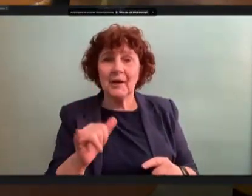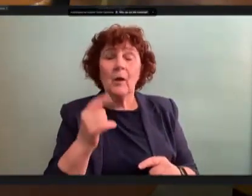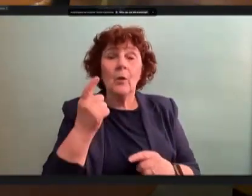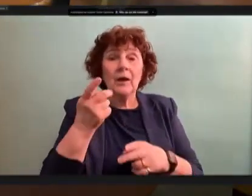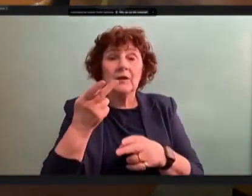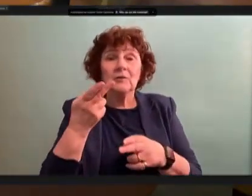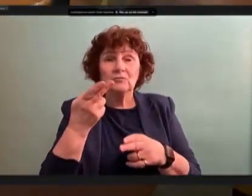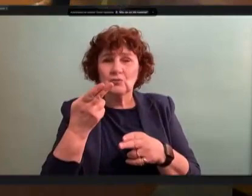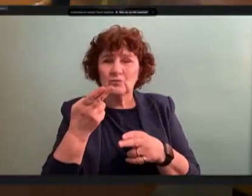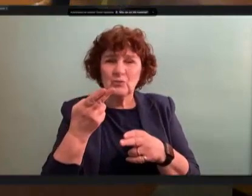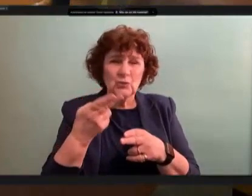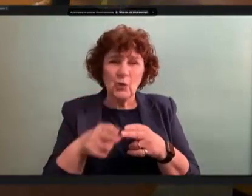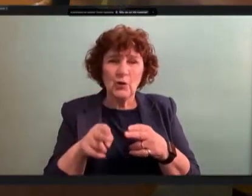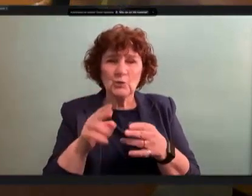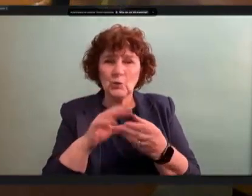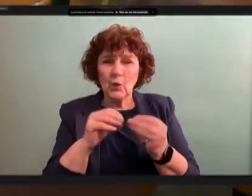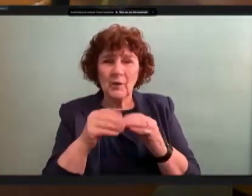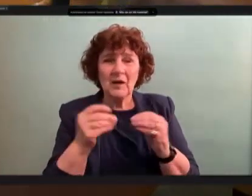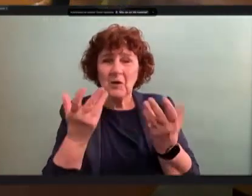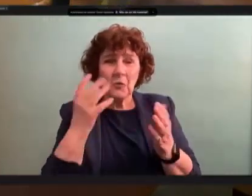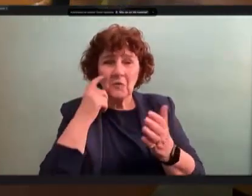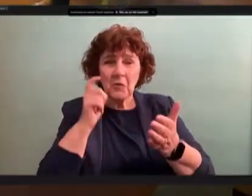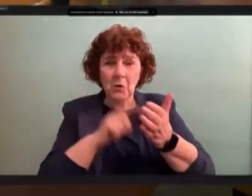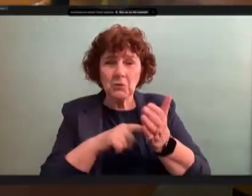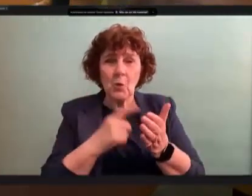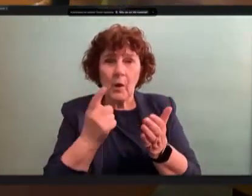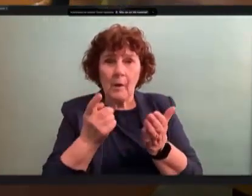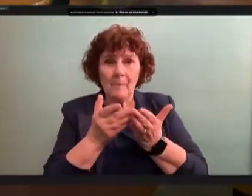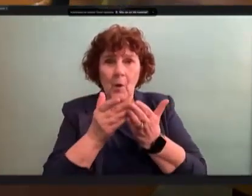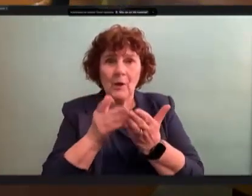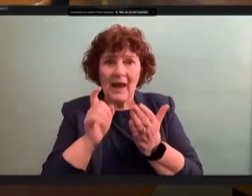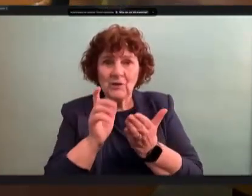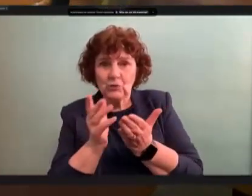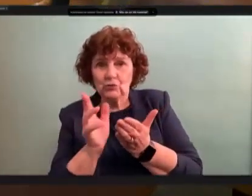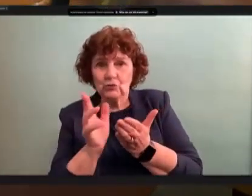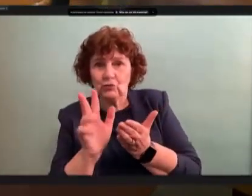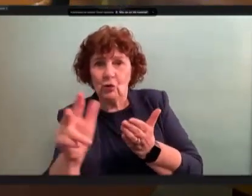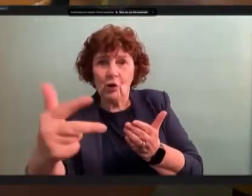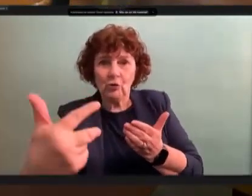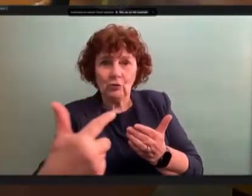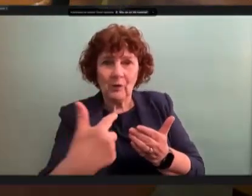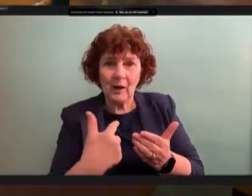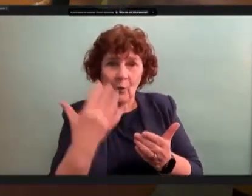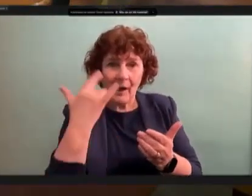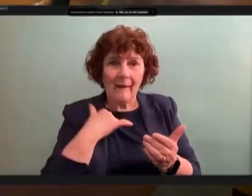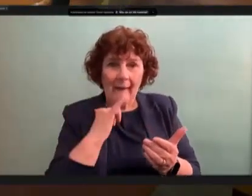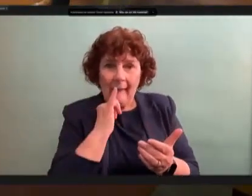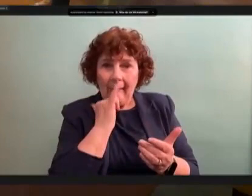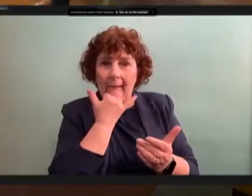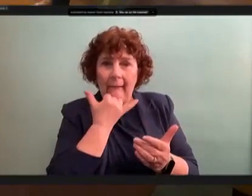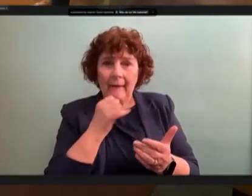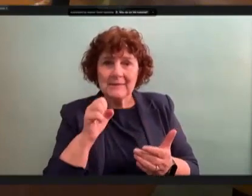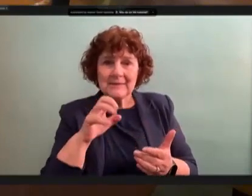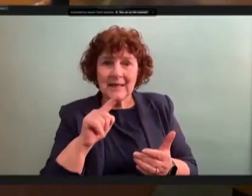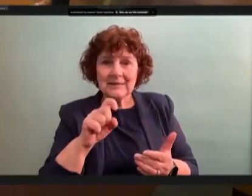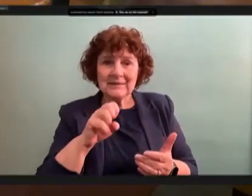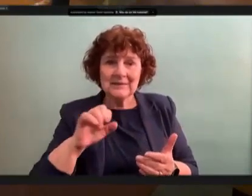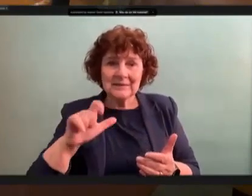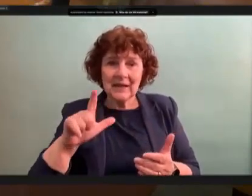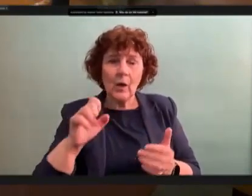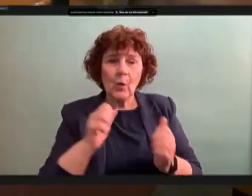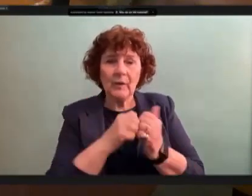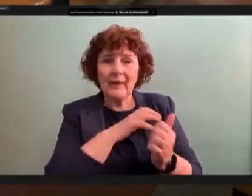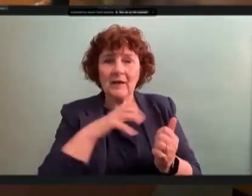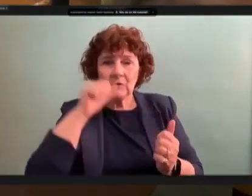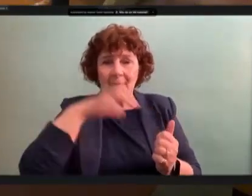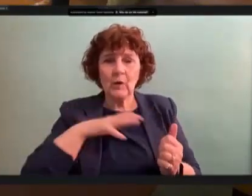I don't know if you know this, but I actually had a boat turned around because I accidentally got set sail with Councilman O'Connor in the Cookie Cruise.